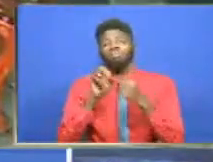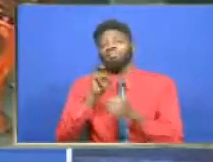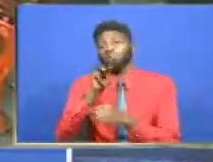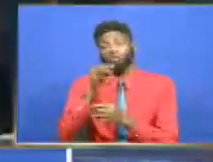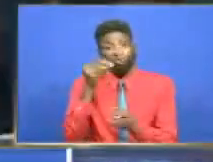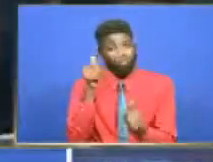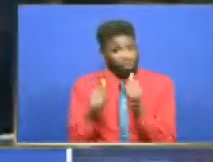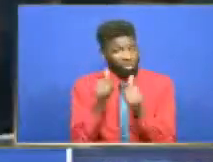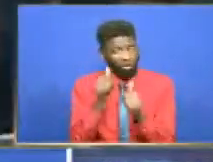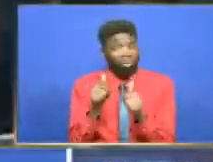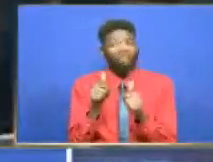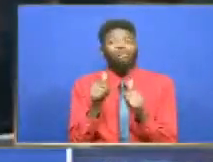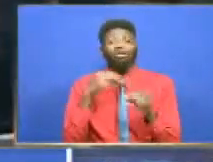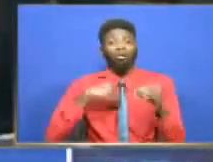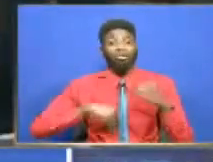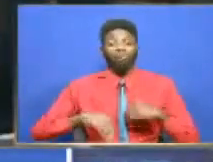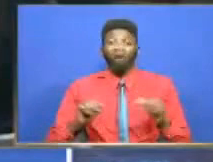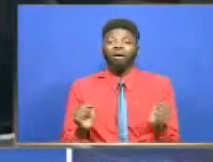government.